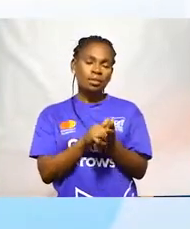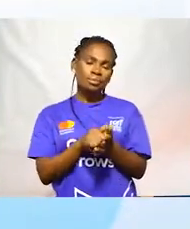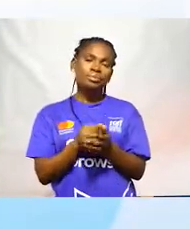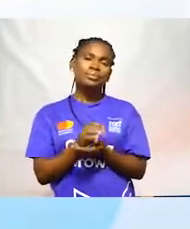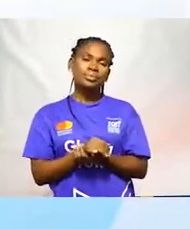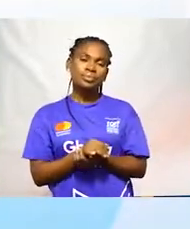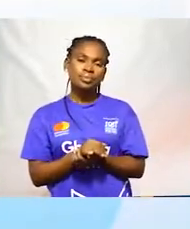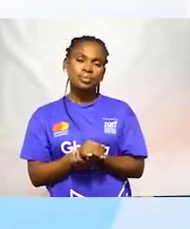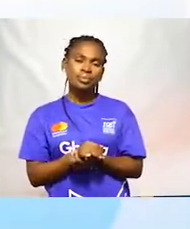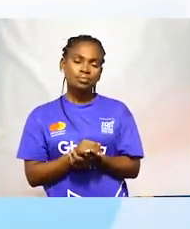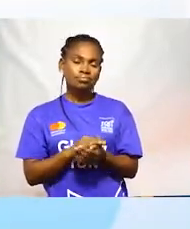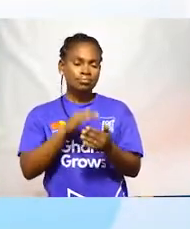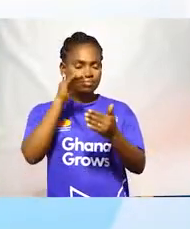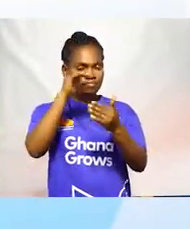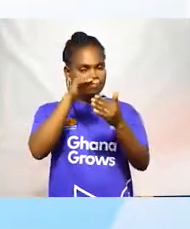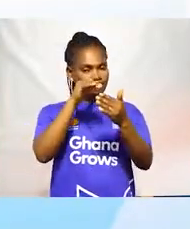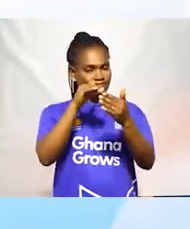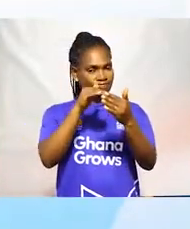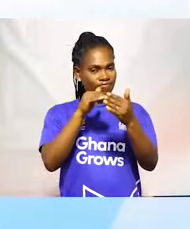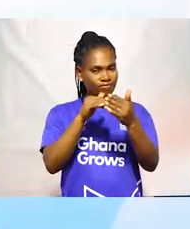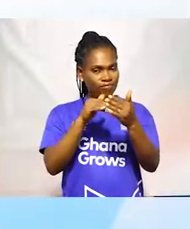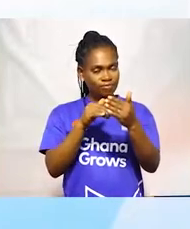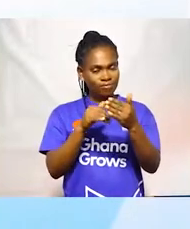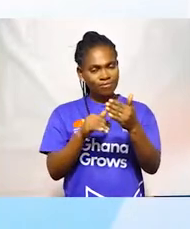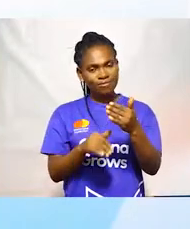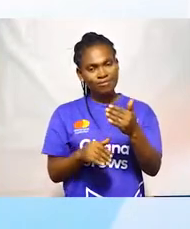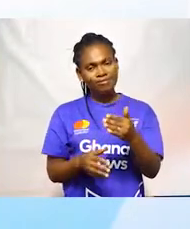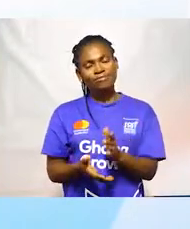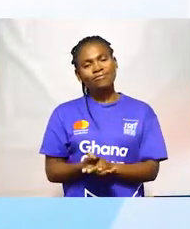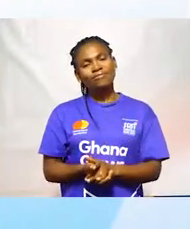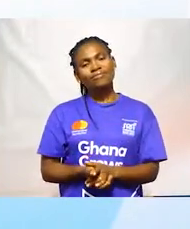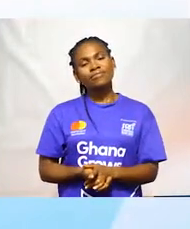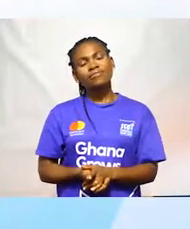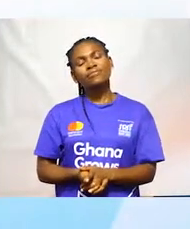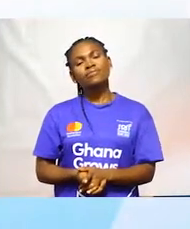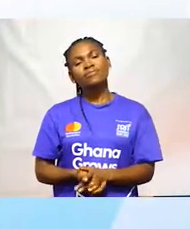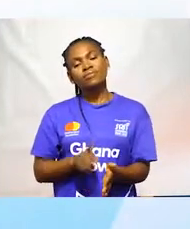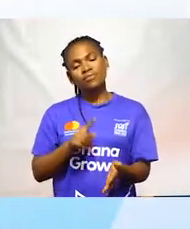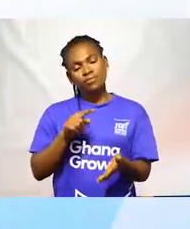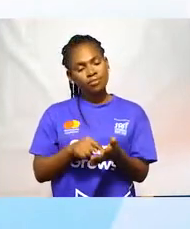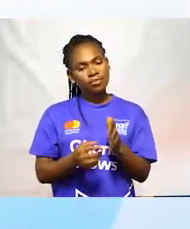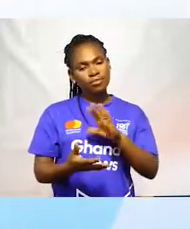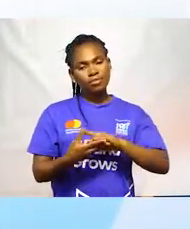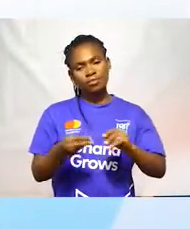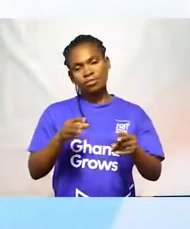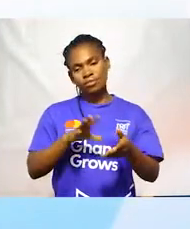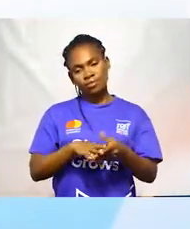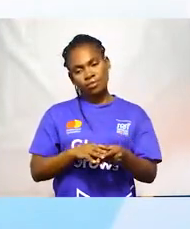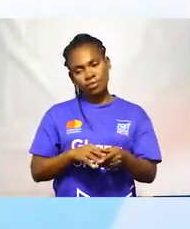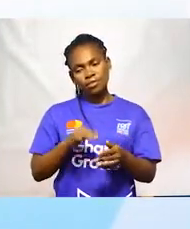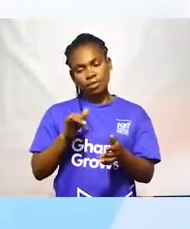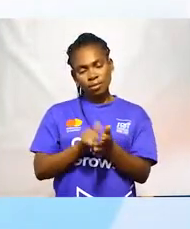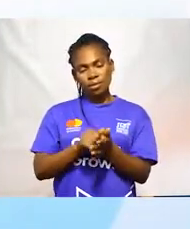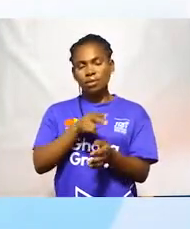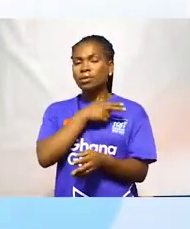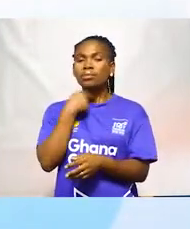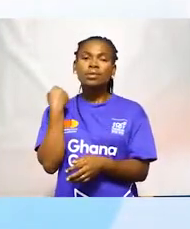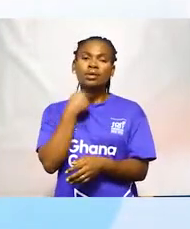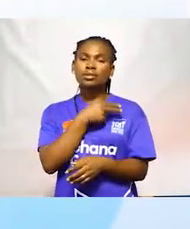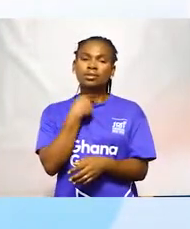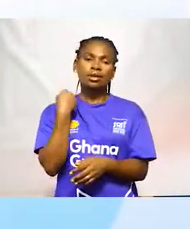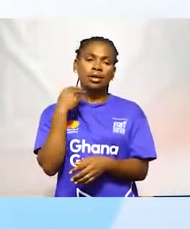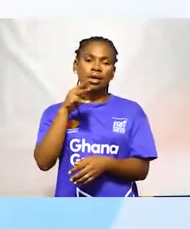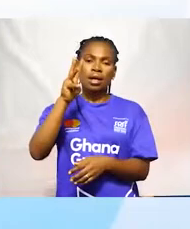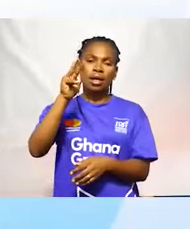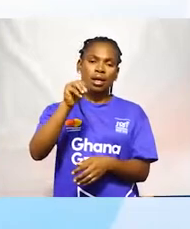Yes. And then the calling in prayer and the seminary. This is the story unfolding of Pastor Mawuli Tsikata